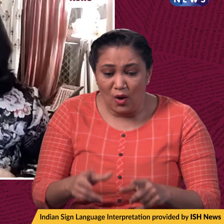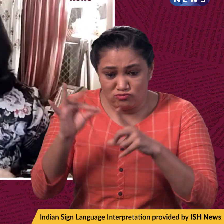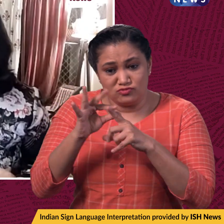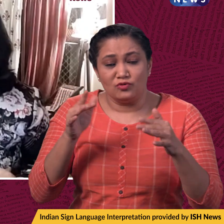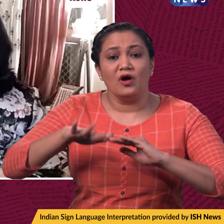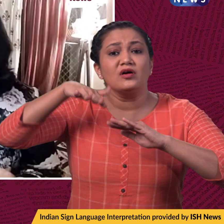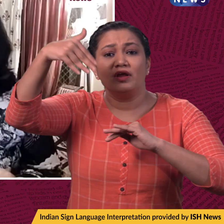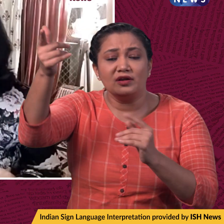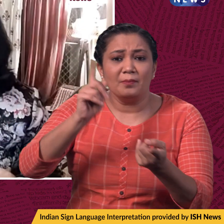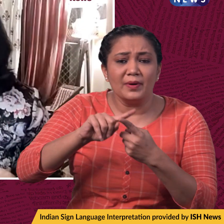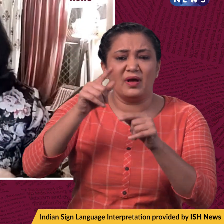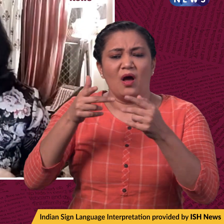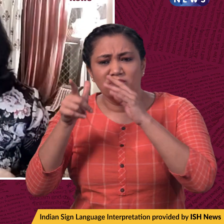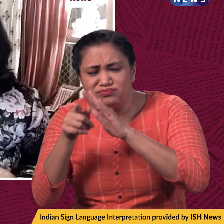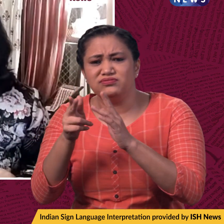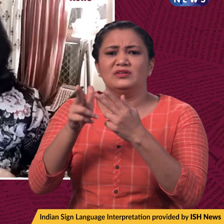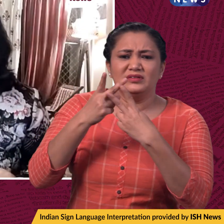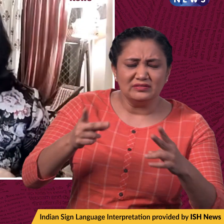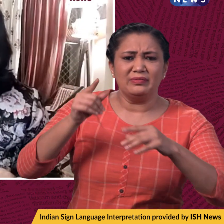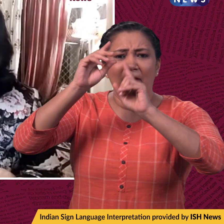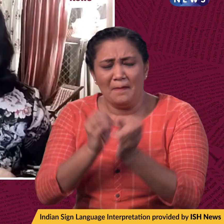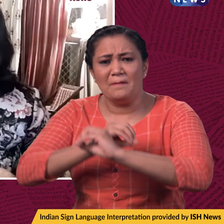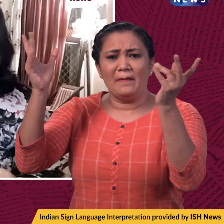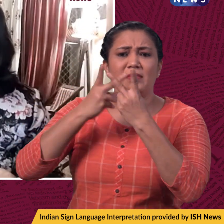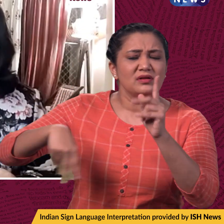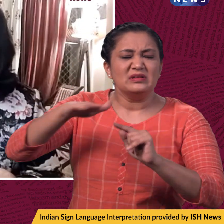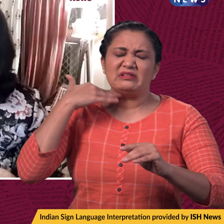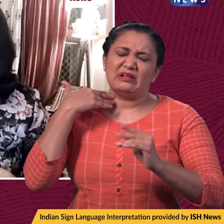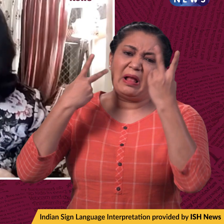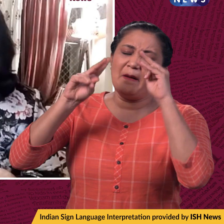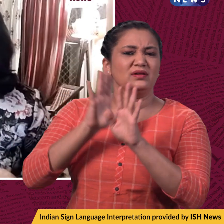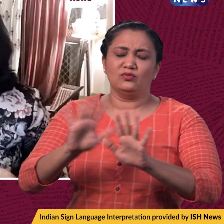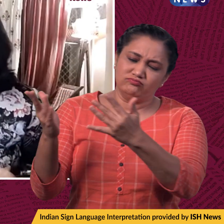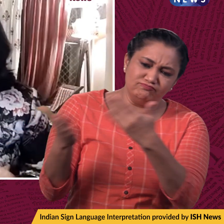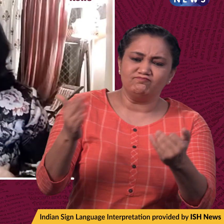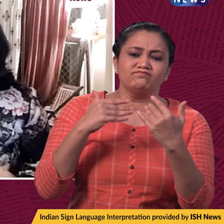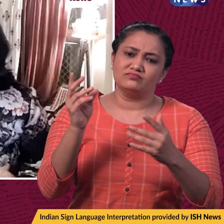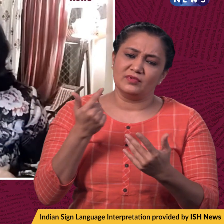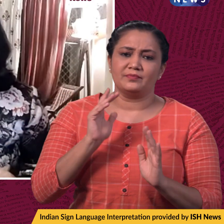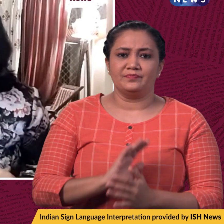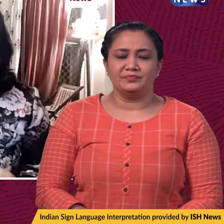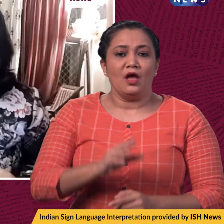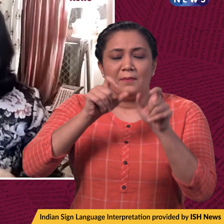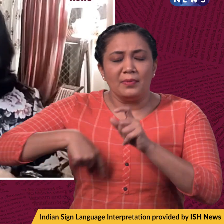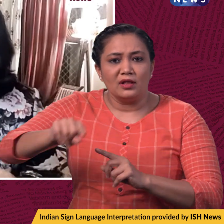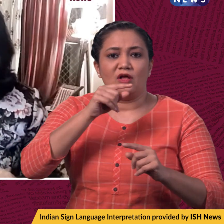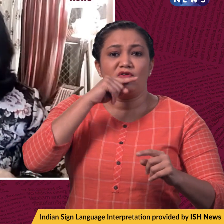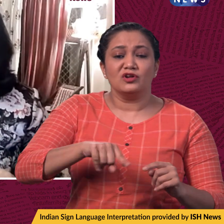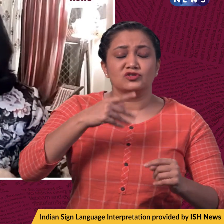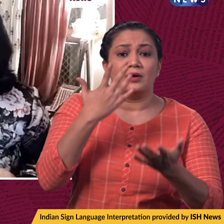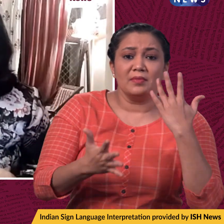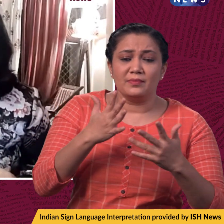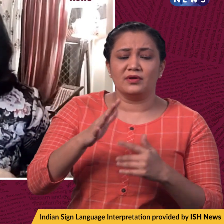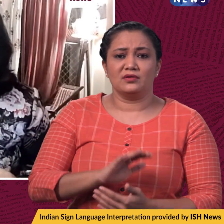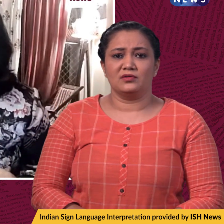done now because later the people will be under fire and face a threat of death," end quote. This comes amid fears that